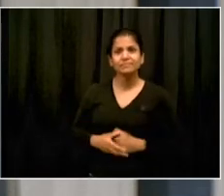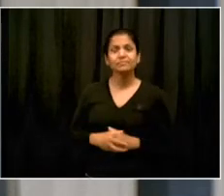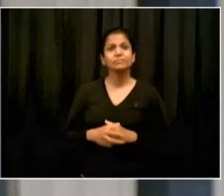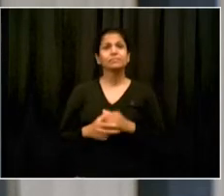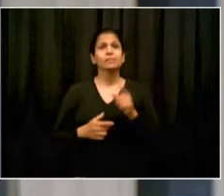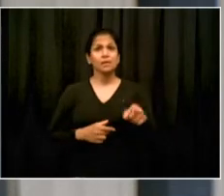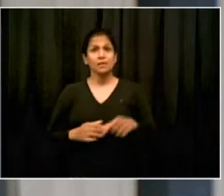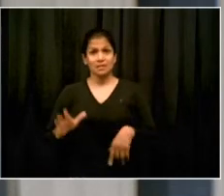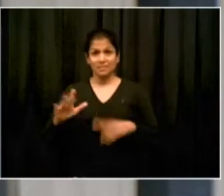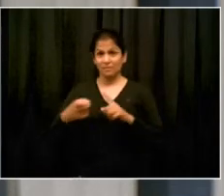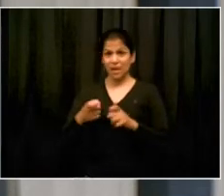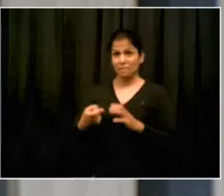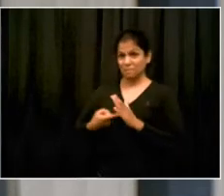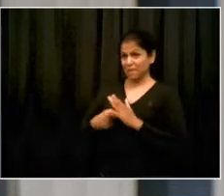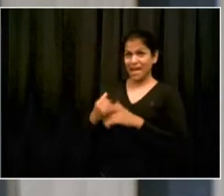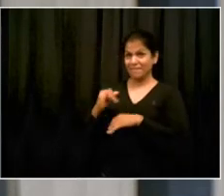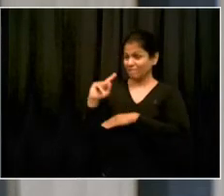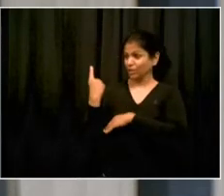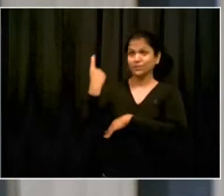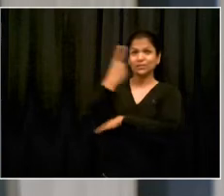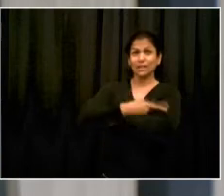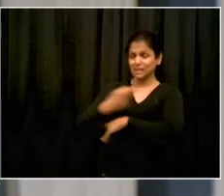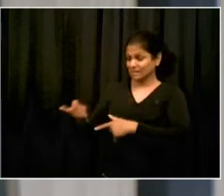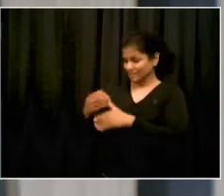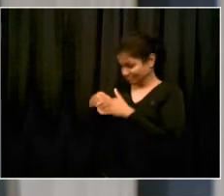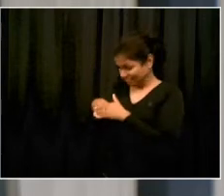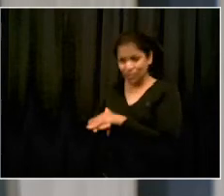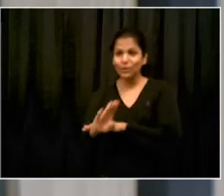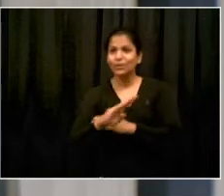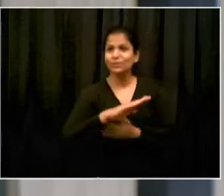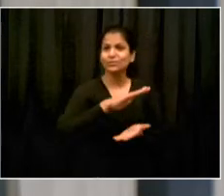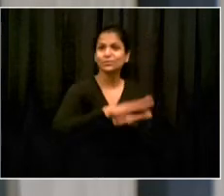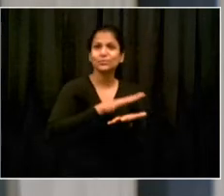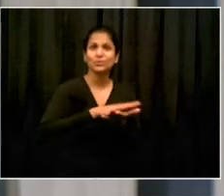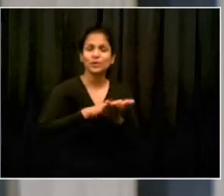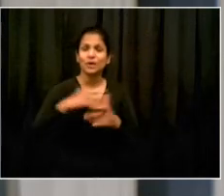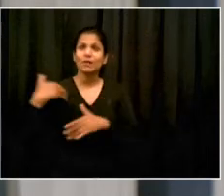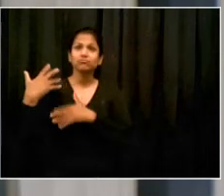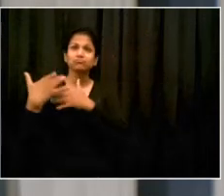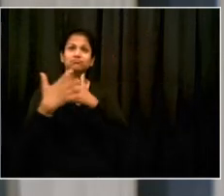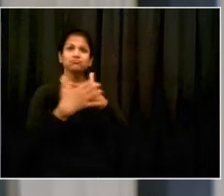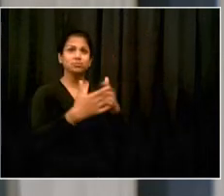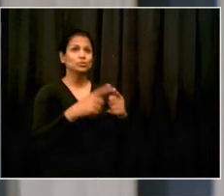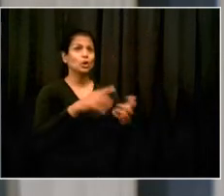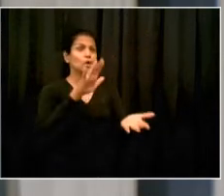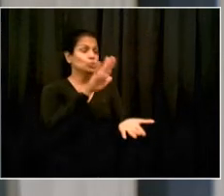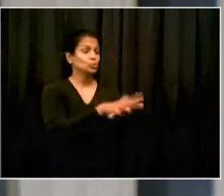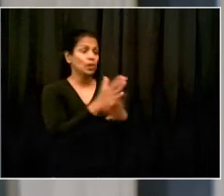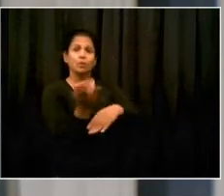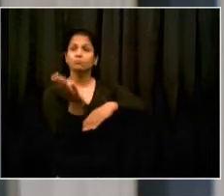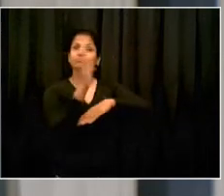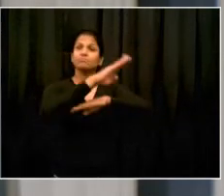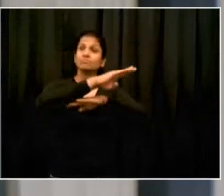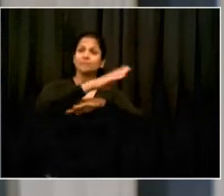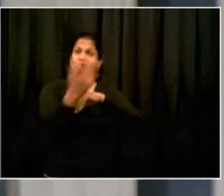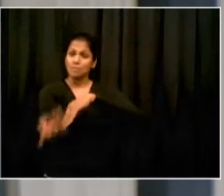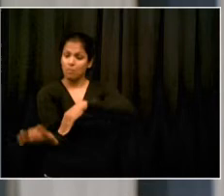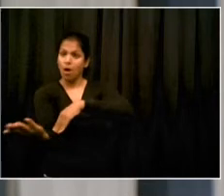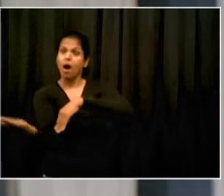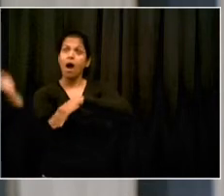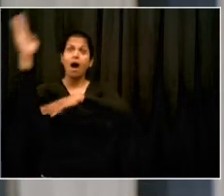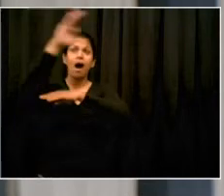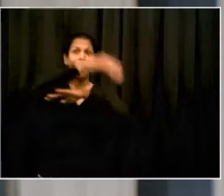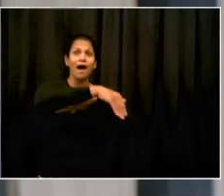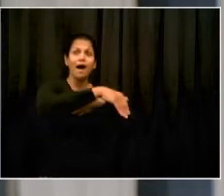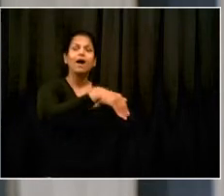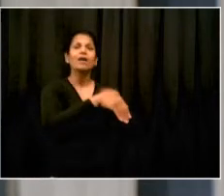teaching force, the safety and health of our students while they learn in person is of paramount concern for us. If a principal needs their